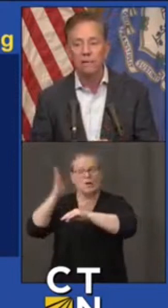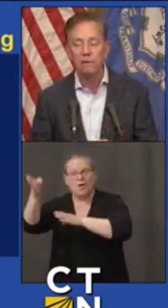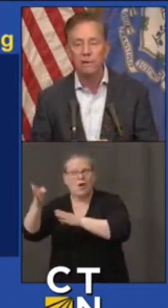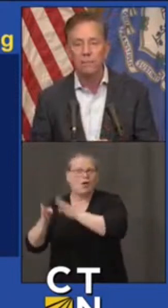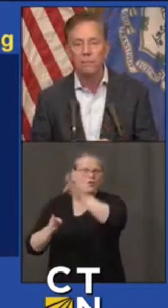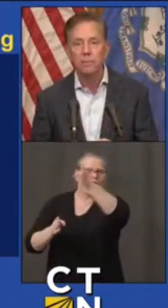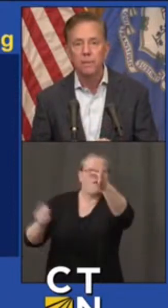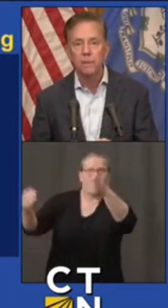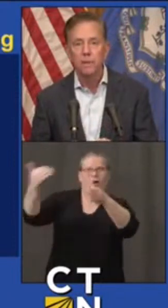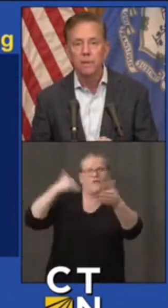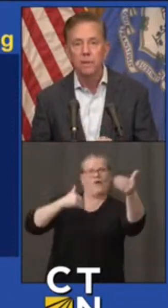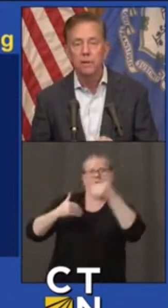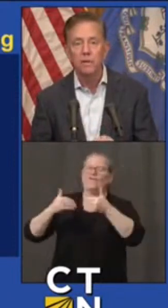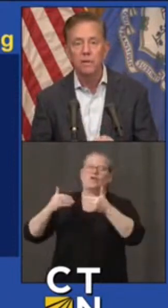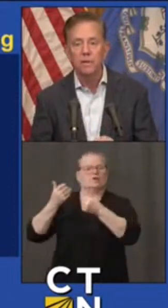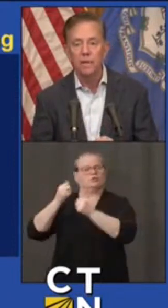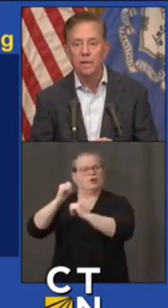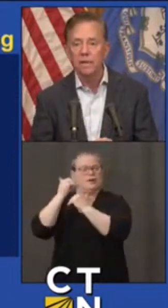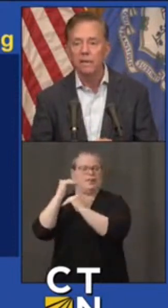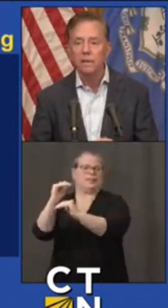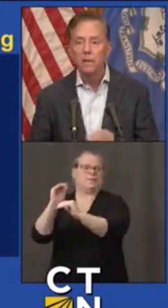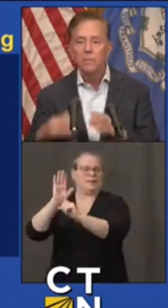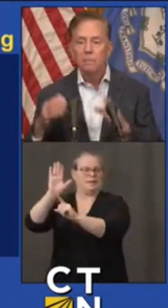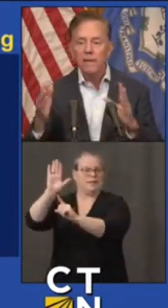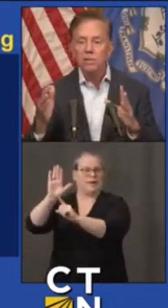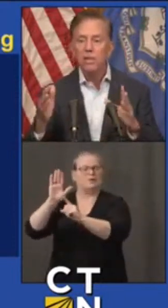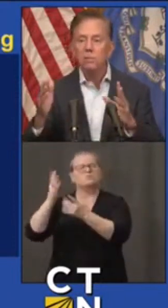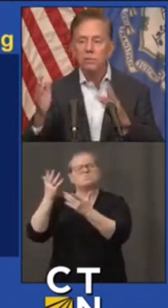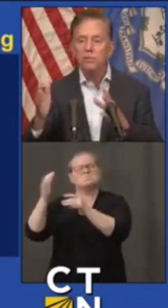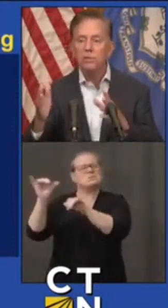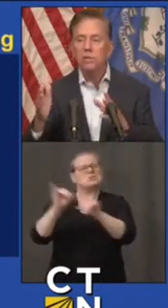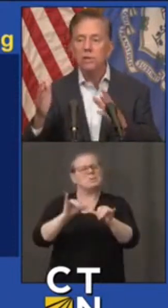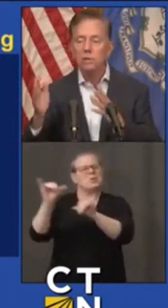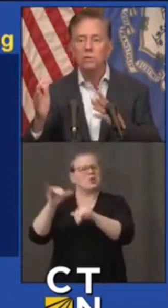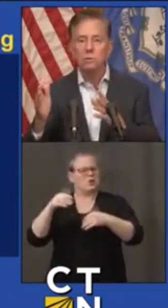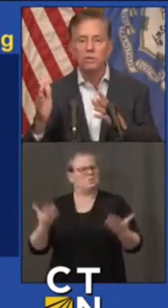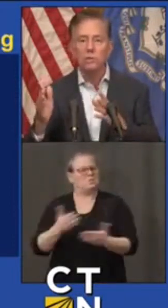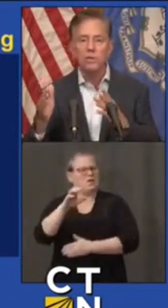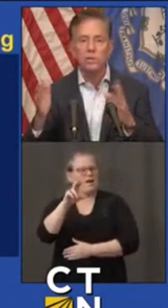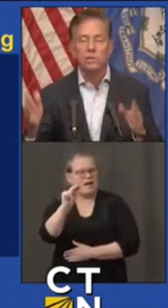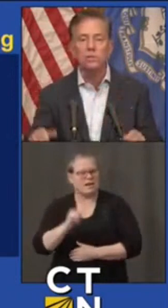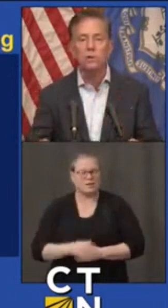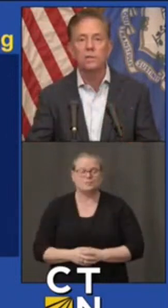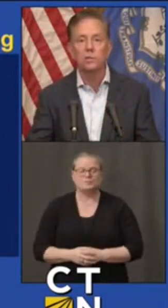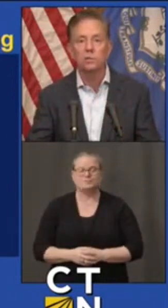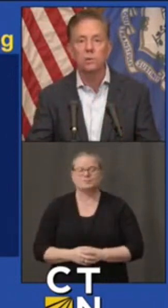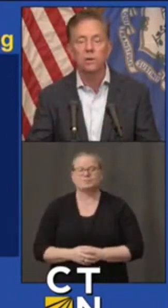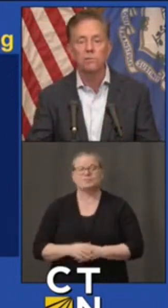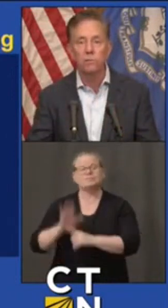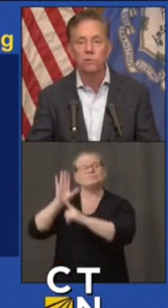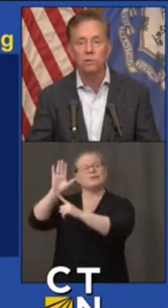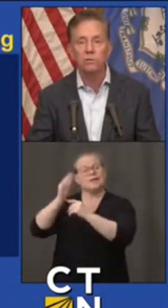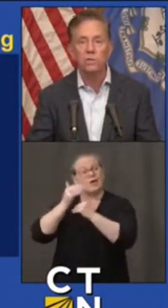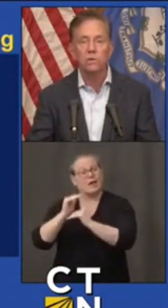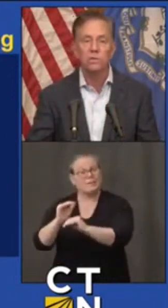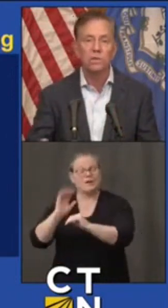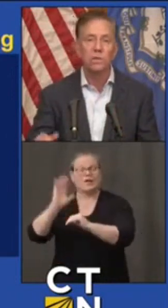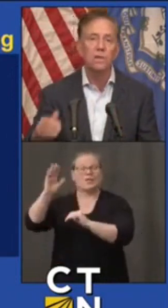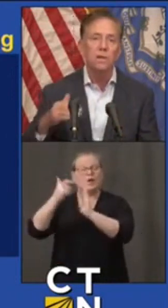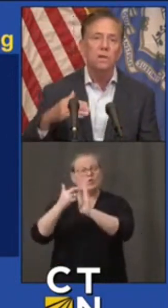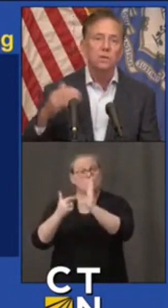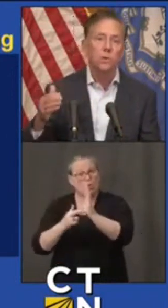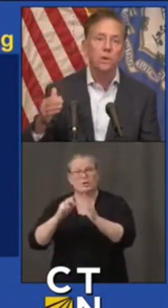have here in Connecticut. Basically, what you see are those restrictions. They're trying to enforce those